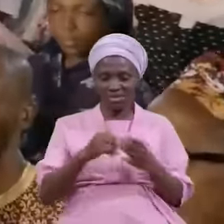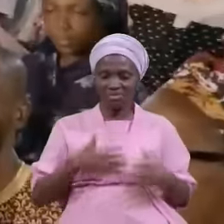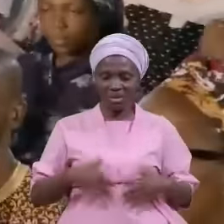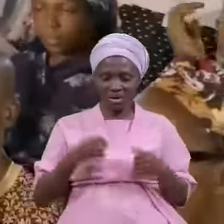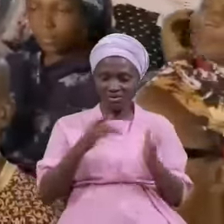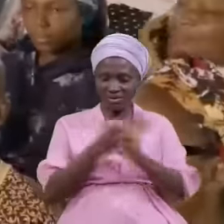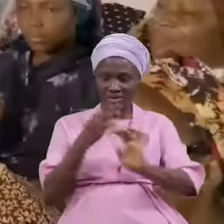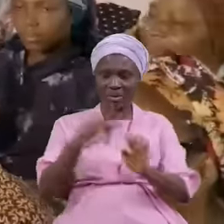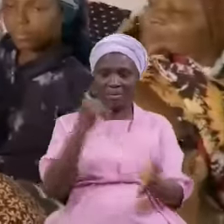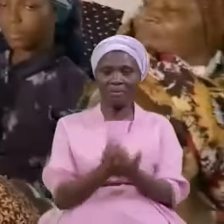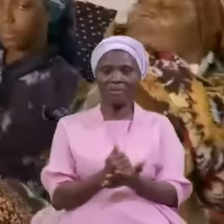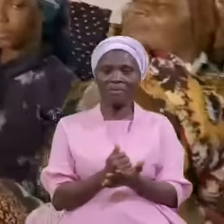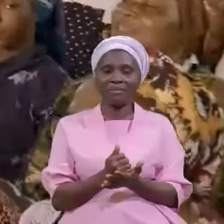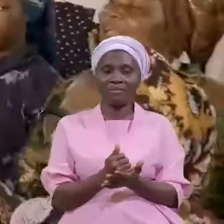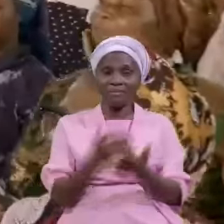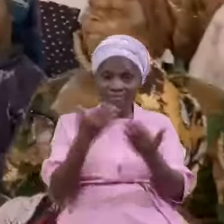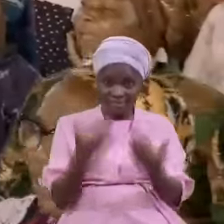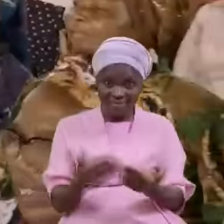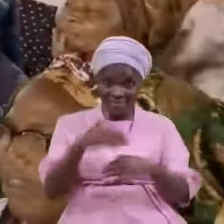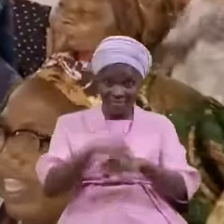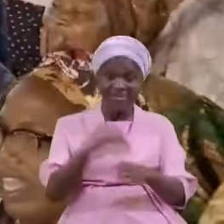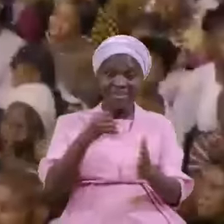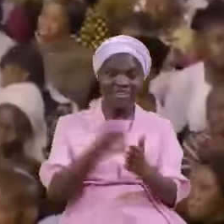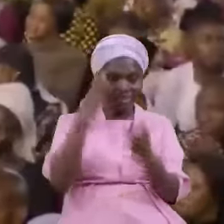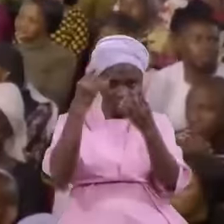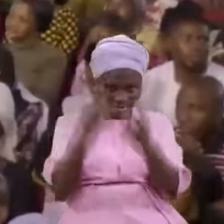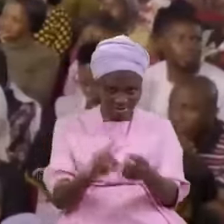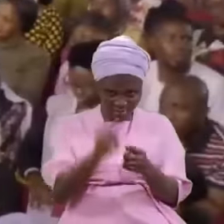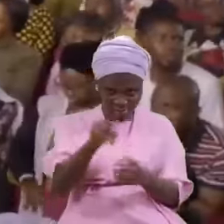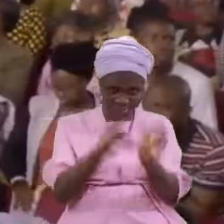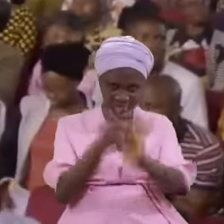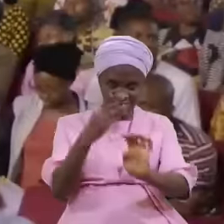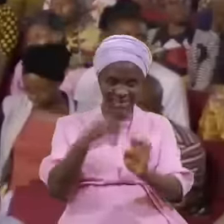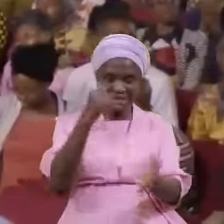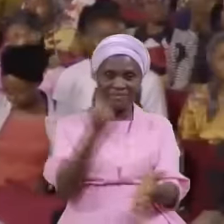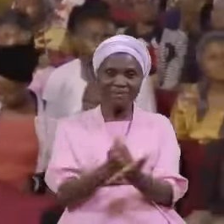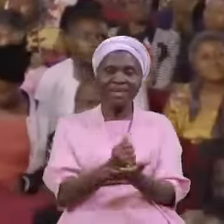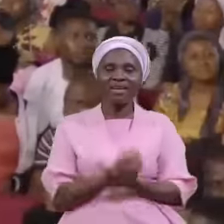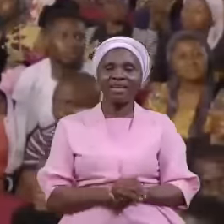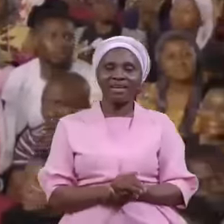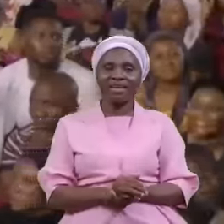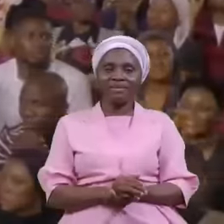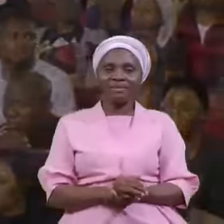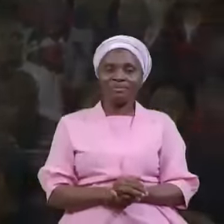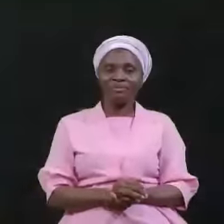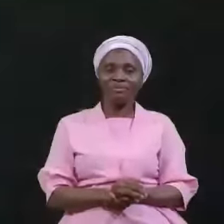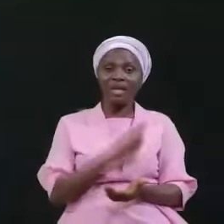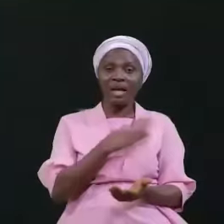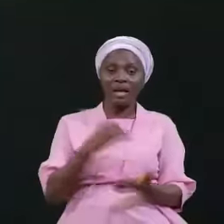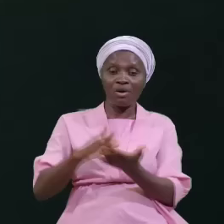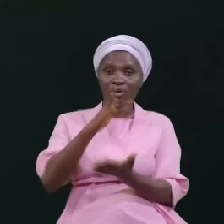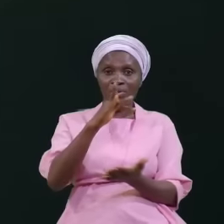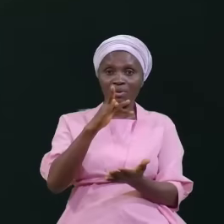And tonight it will happen in Jesus' name. And the glory we'll speak about, and